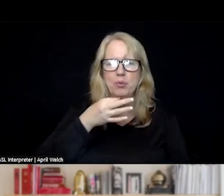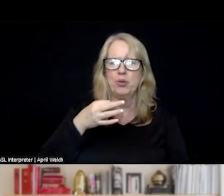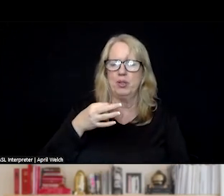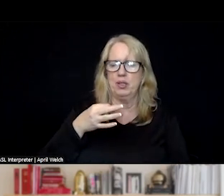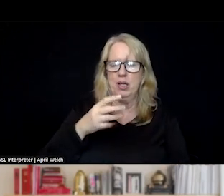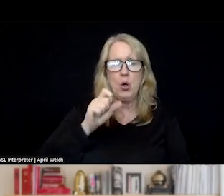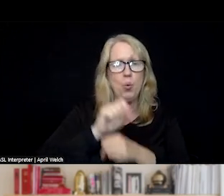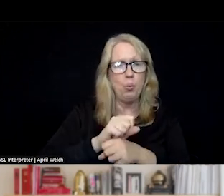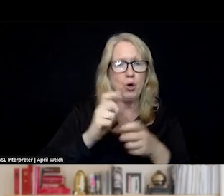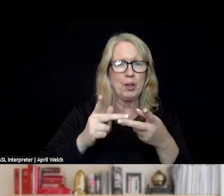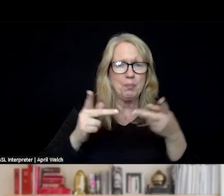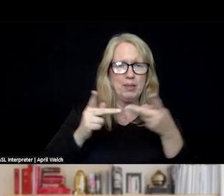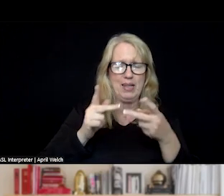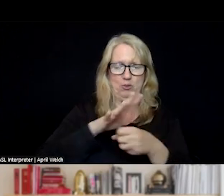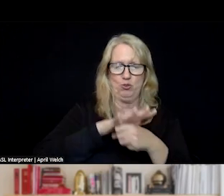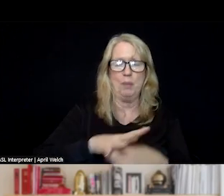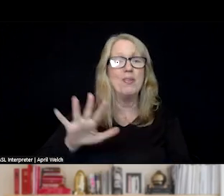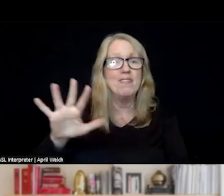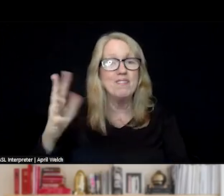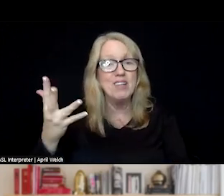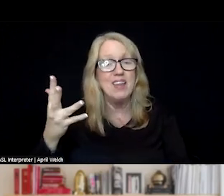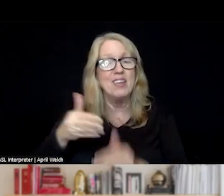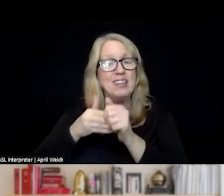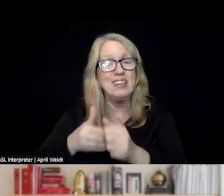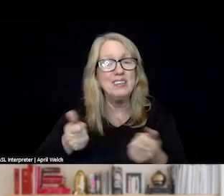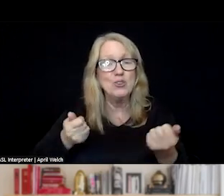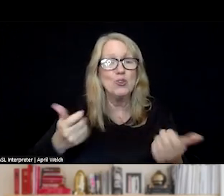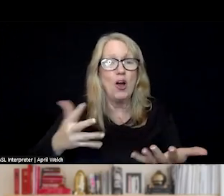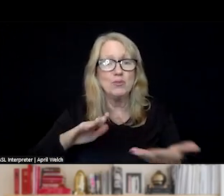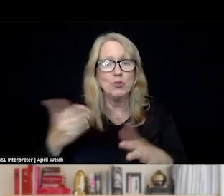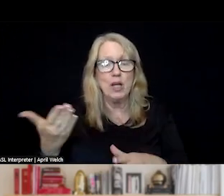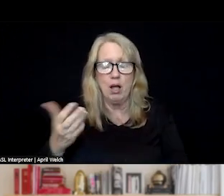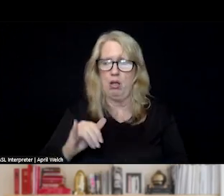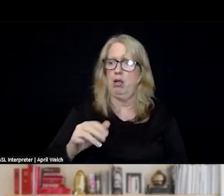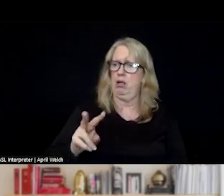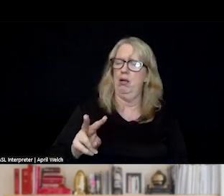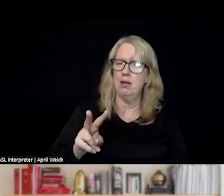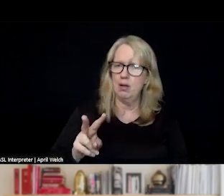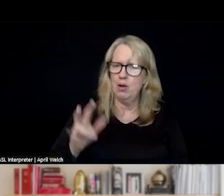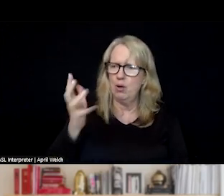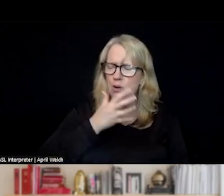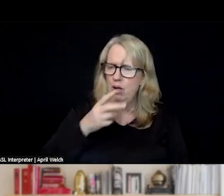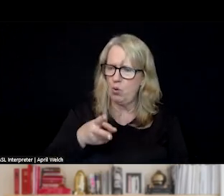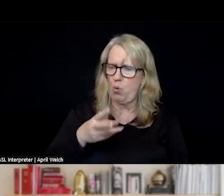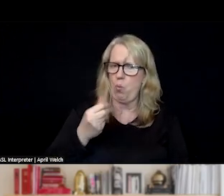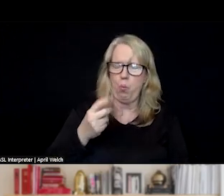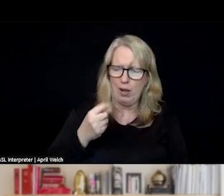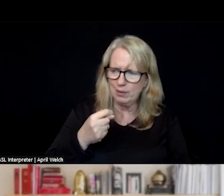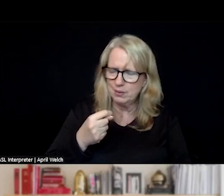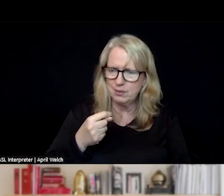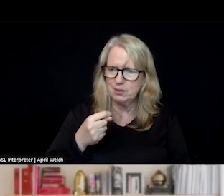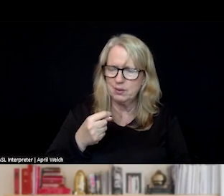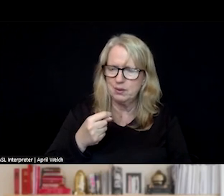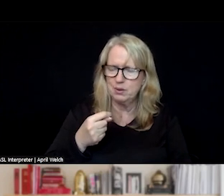workplace stress is the 5th leading cause of death in America. Well, that got my attention. I thought, well, what on earth?